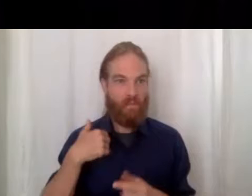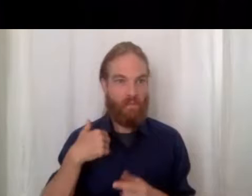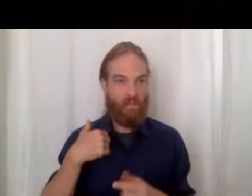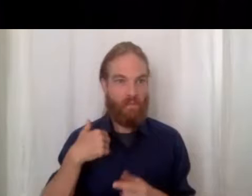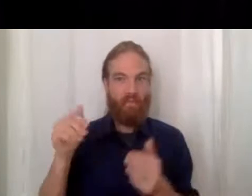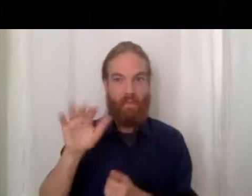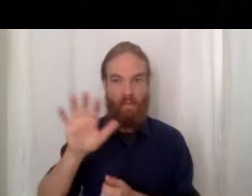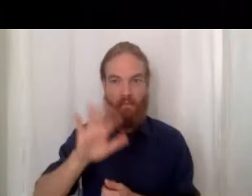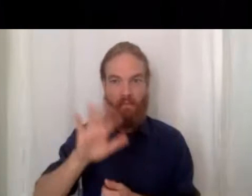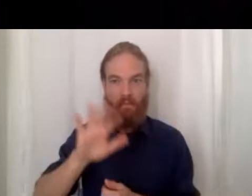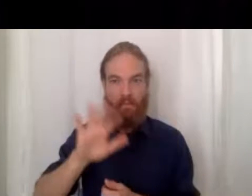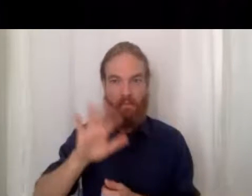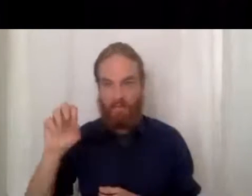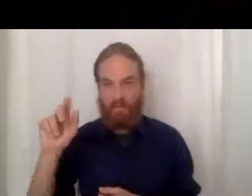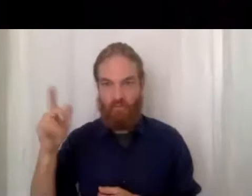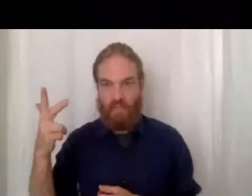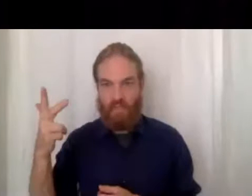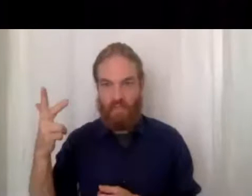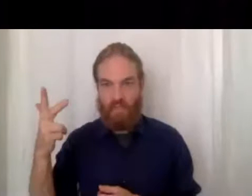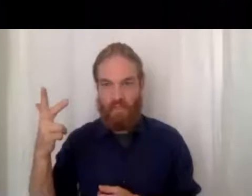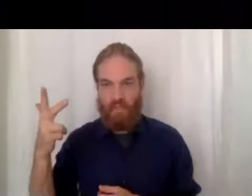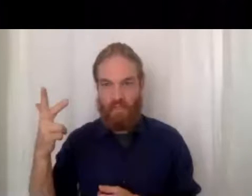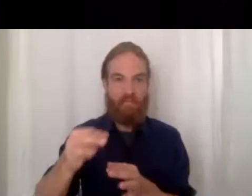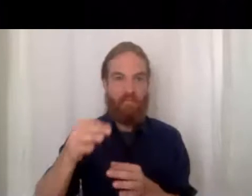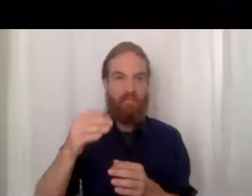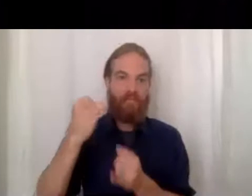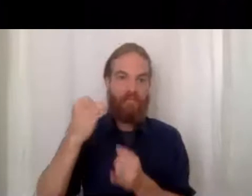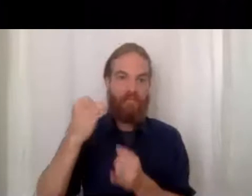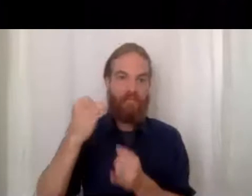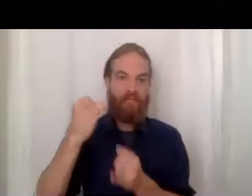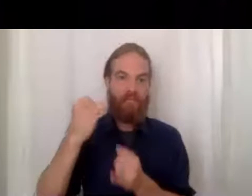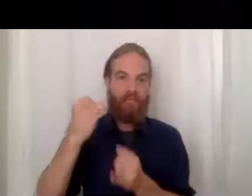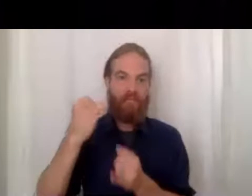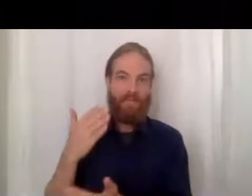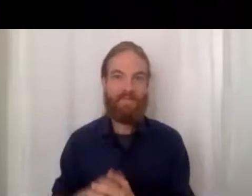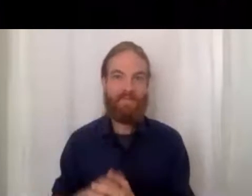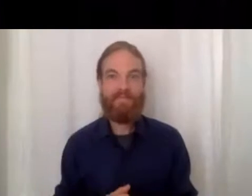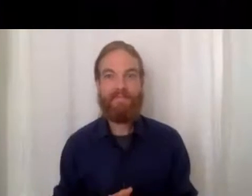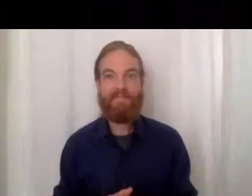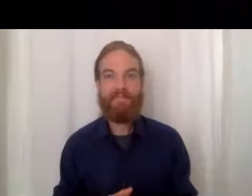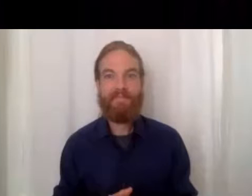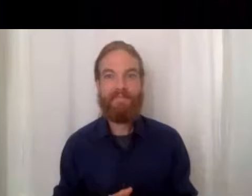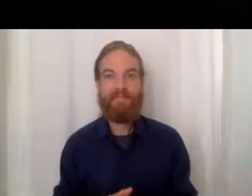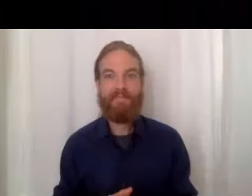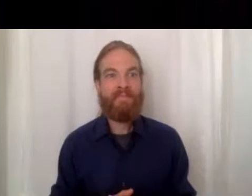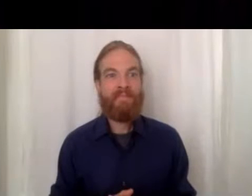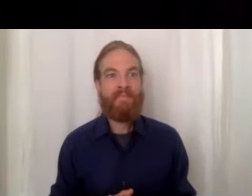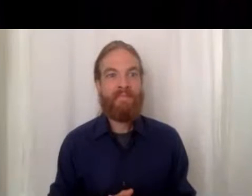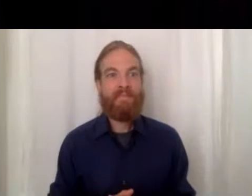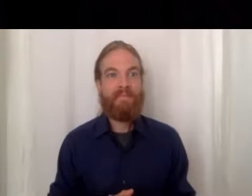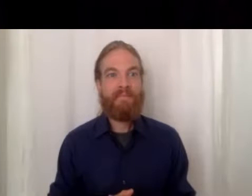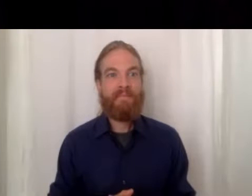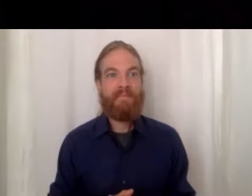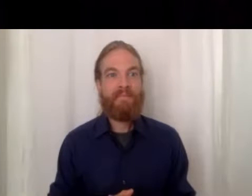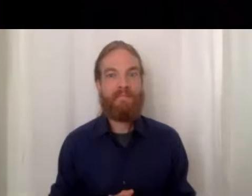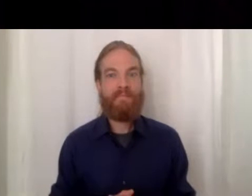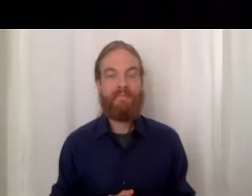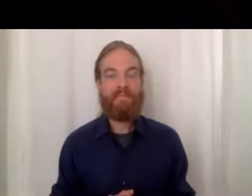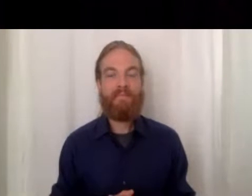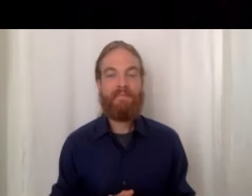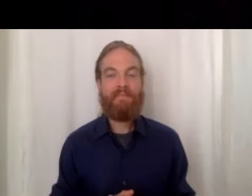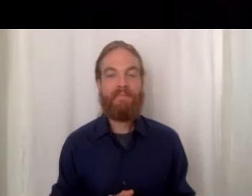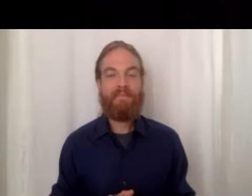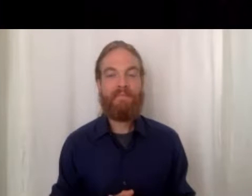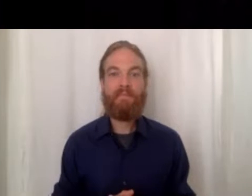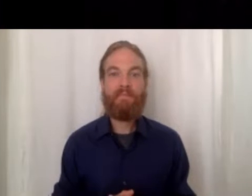good. Thank you. All right, let's see. New business. This is a little more meaty,